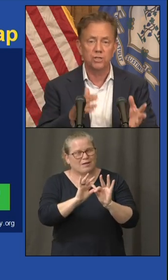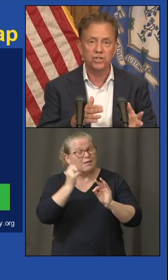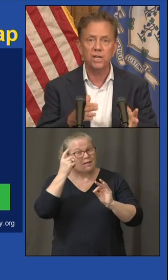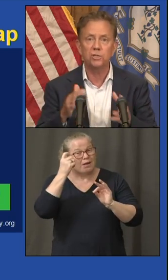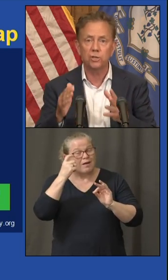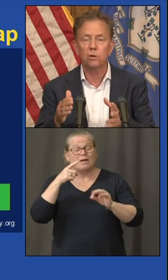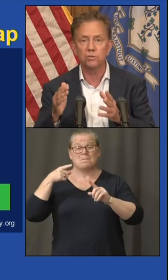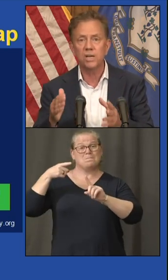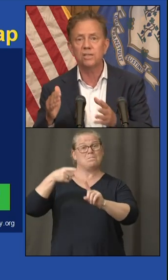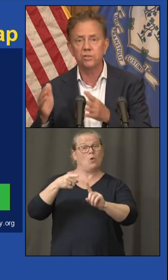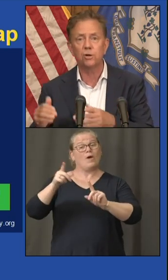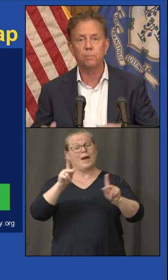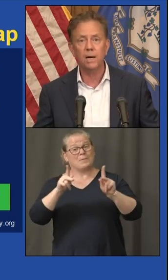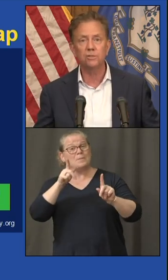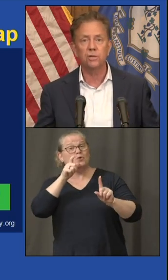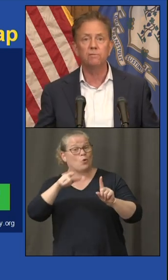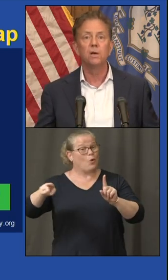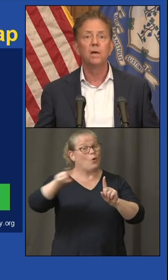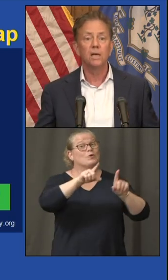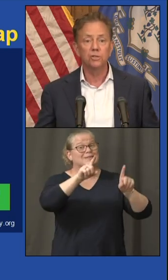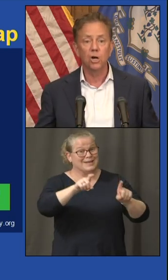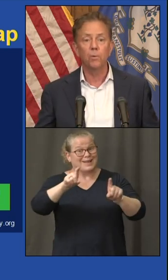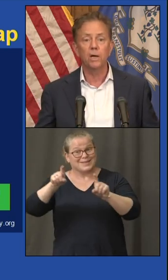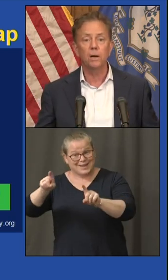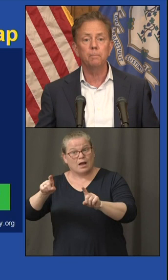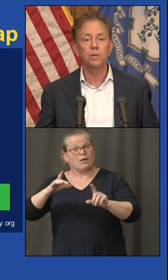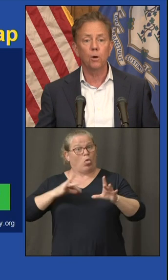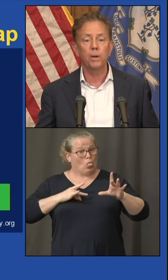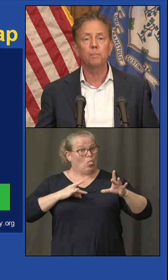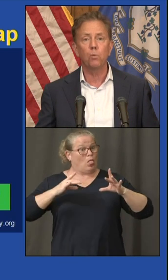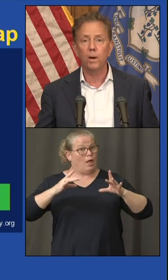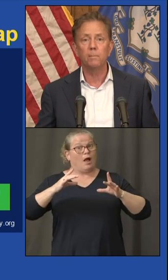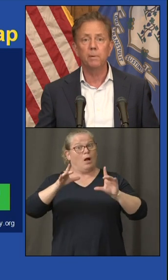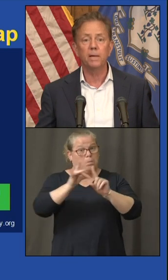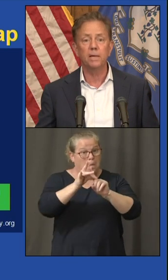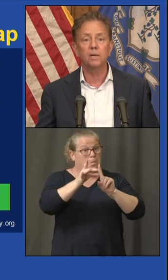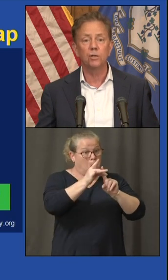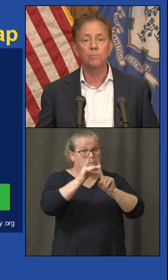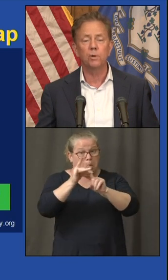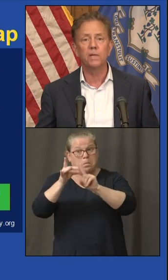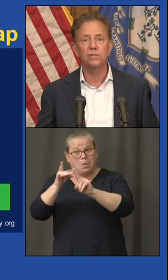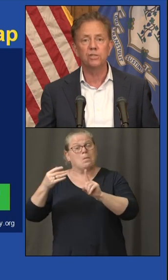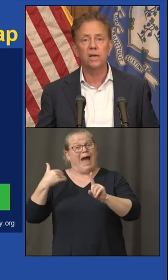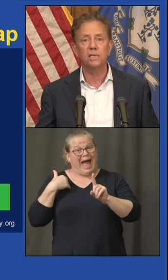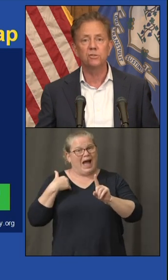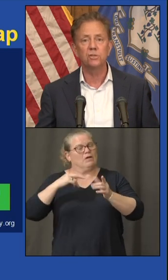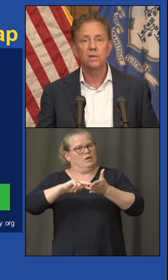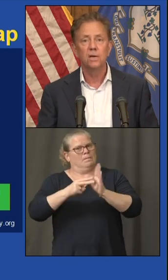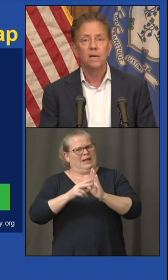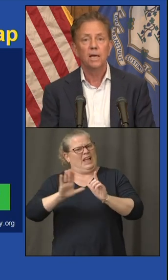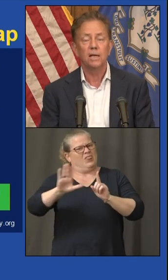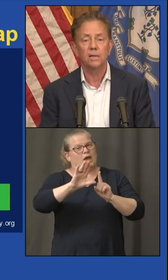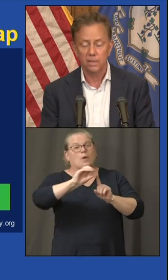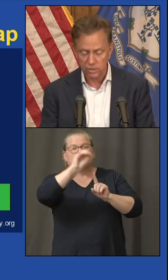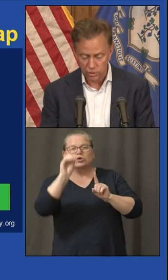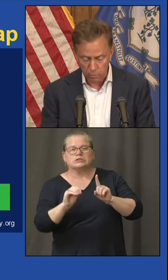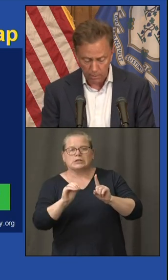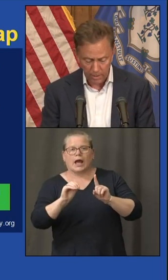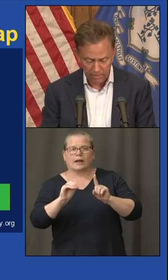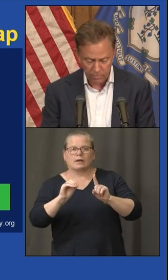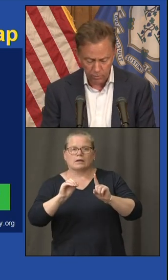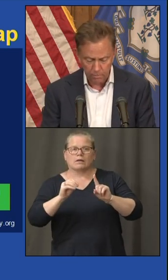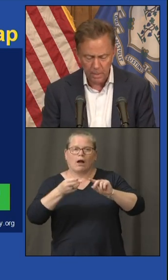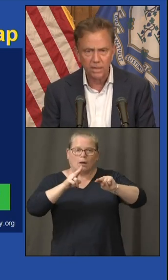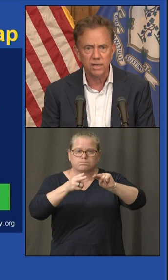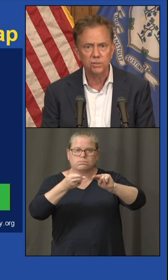positive, the percentage of those tests that are positive, is going up, and going up quite a bit in a number of these states. And this is why